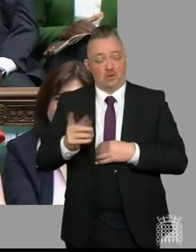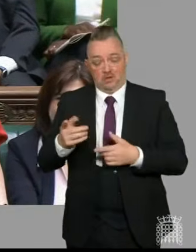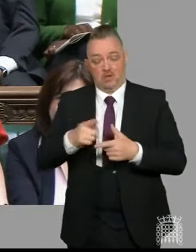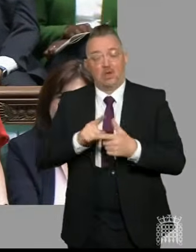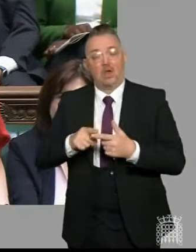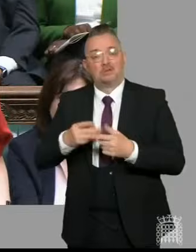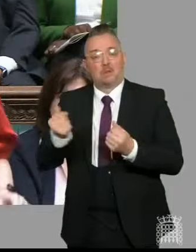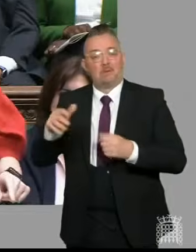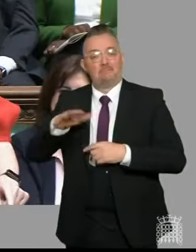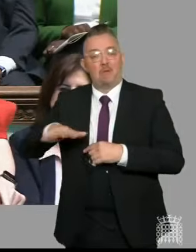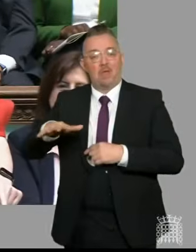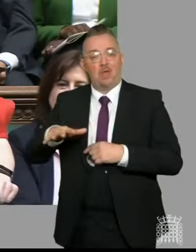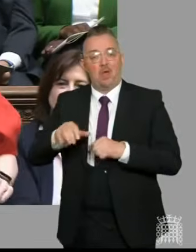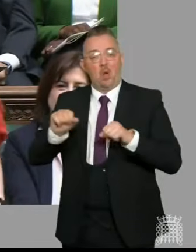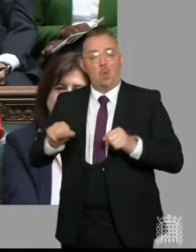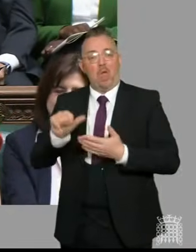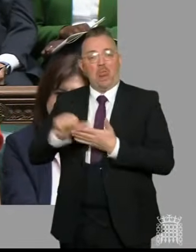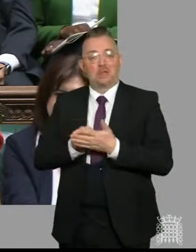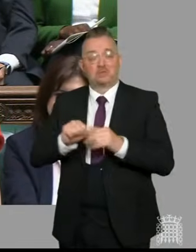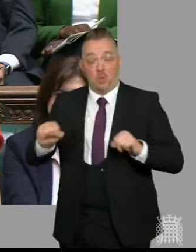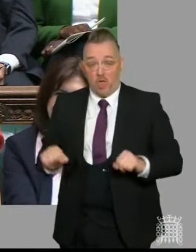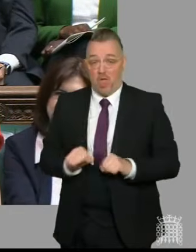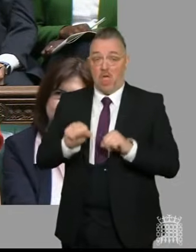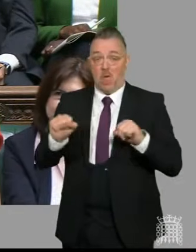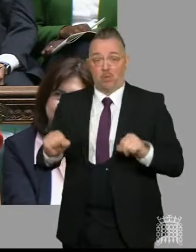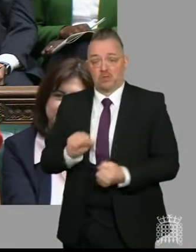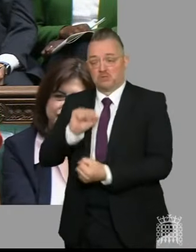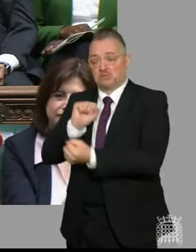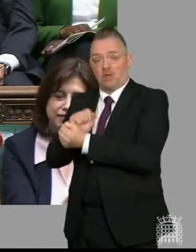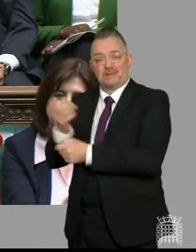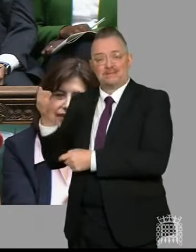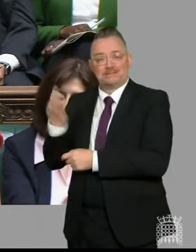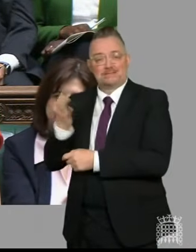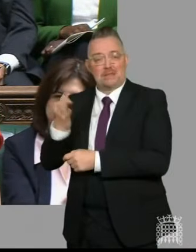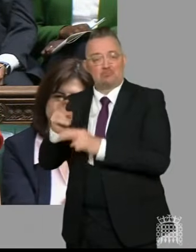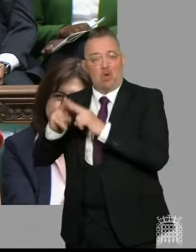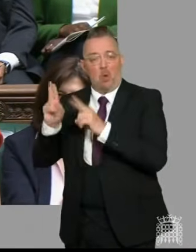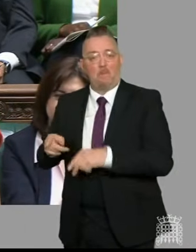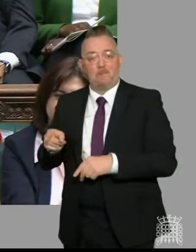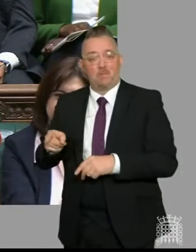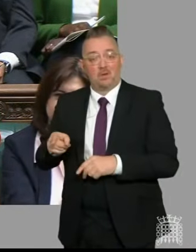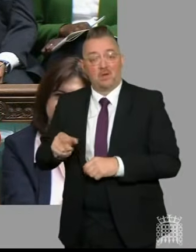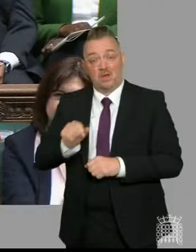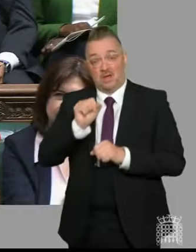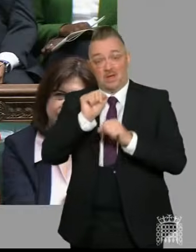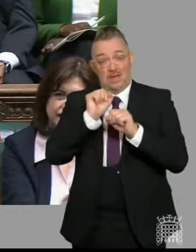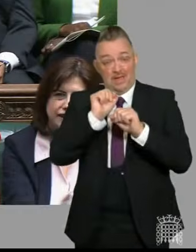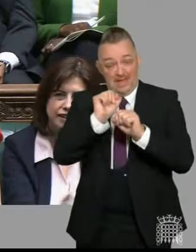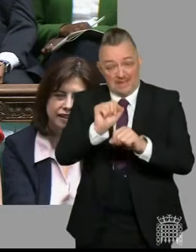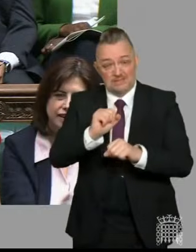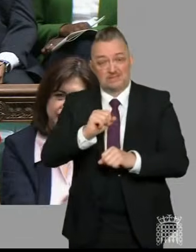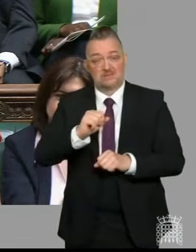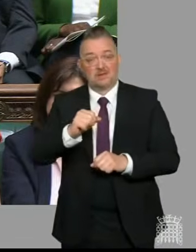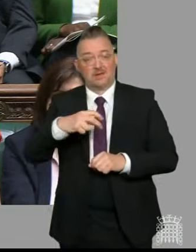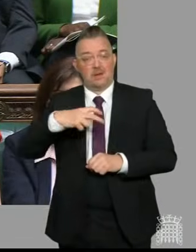West Midlands, his mayor has used his multi-million-pound housing budget to build